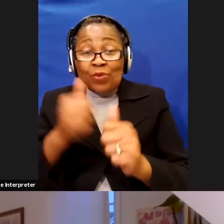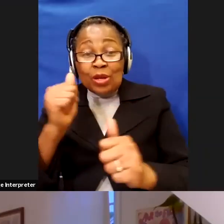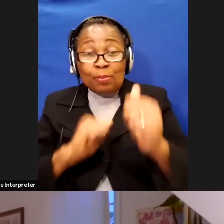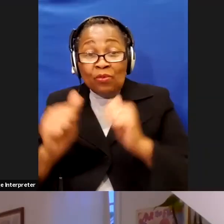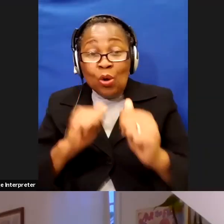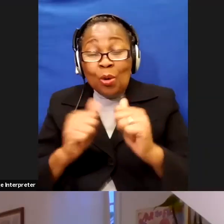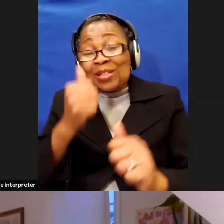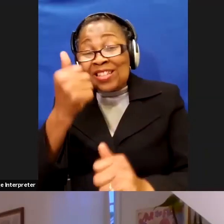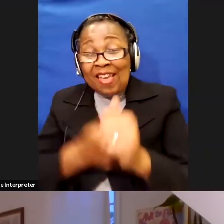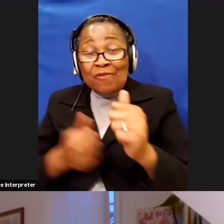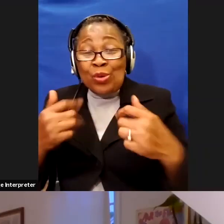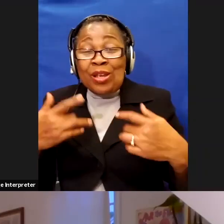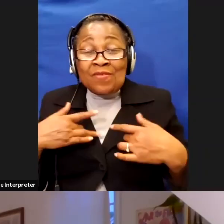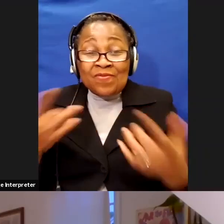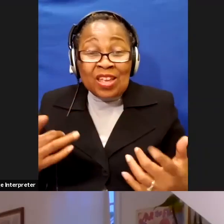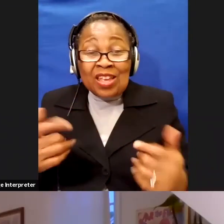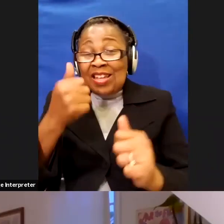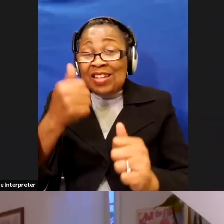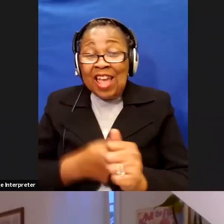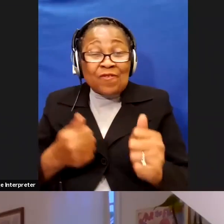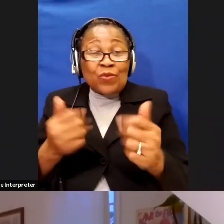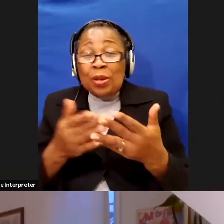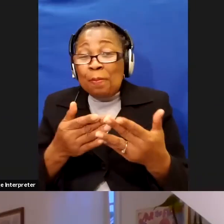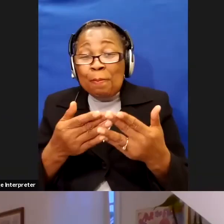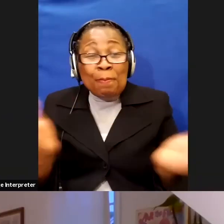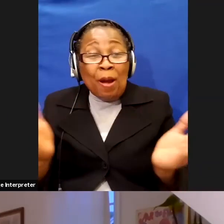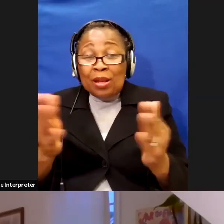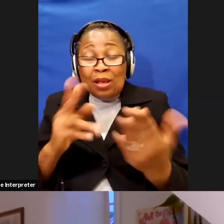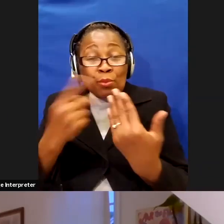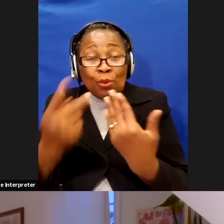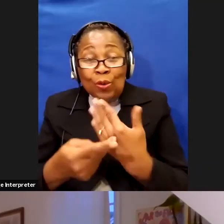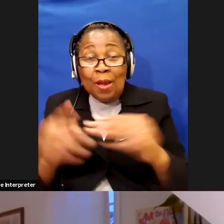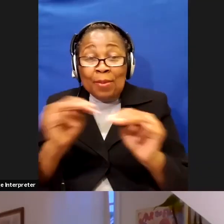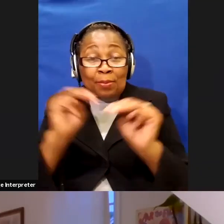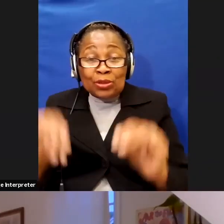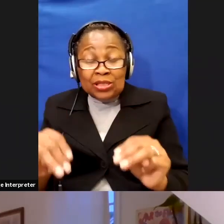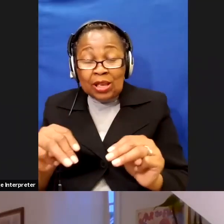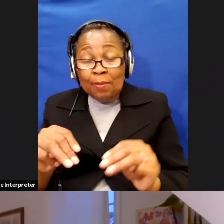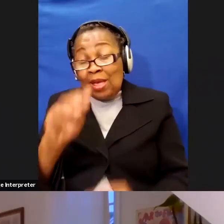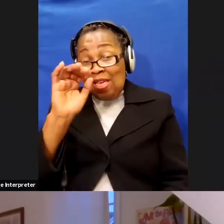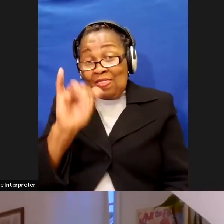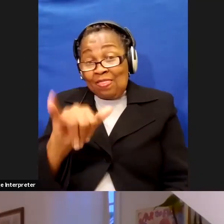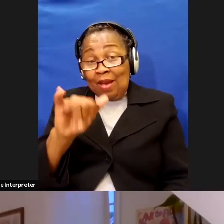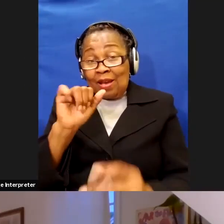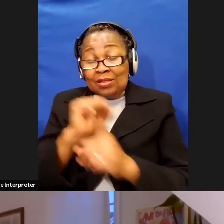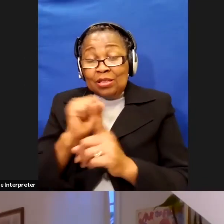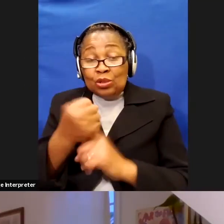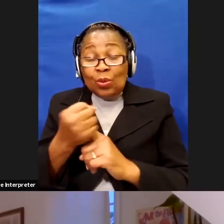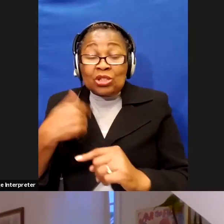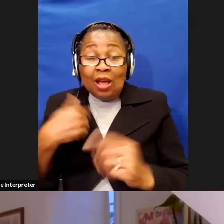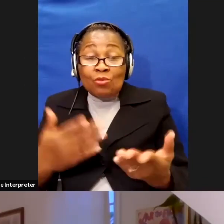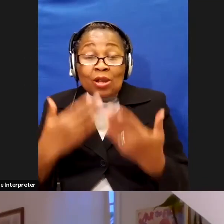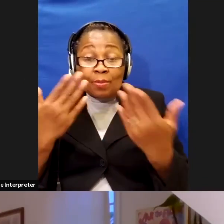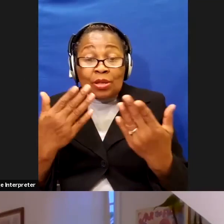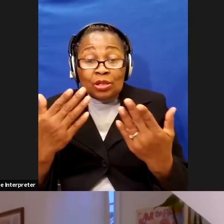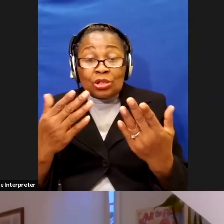event and every single public program at a museum. And in that case, I would recommend that you do,